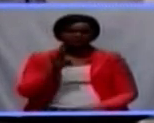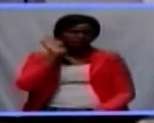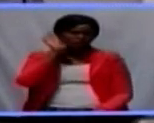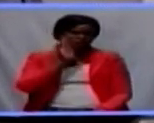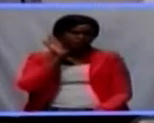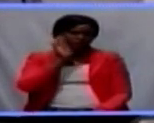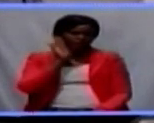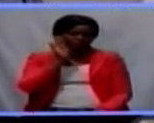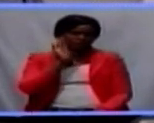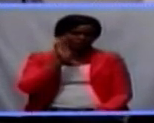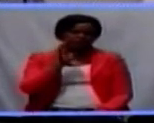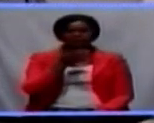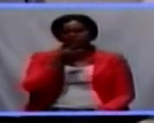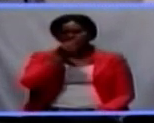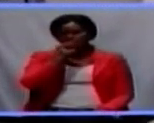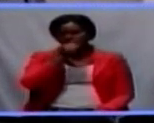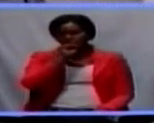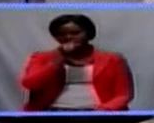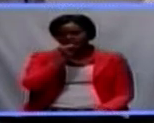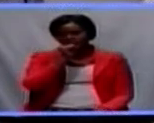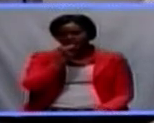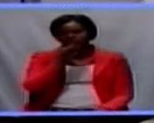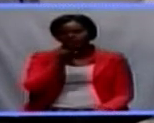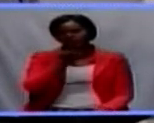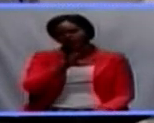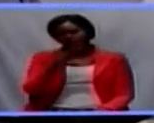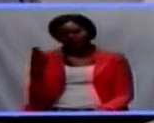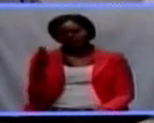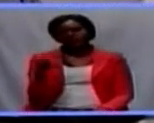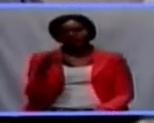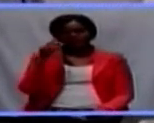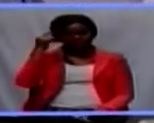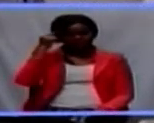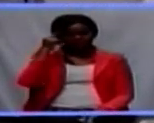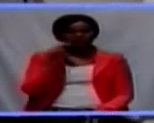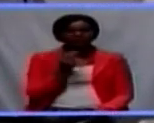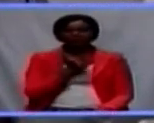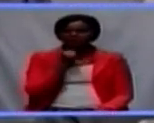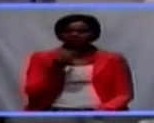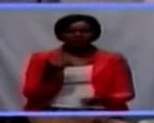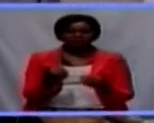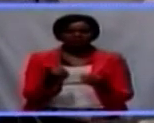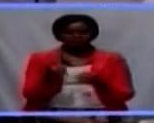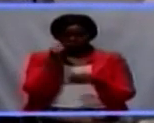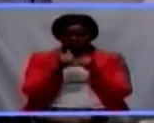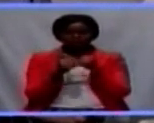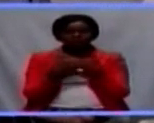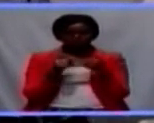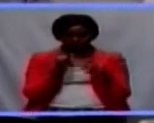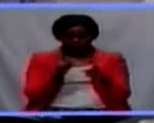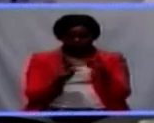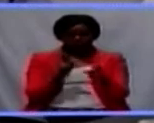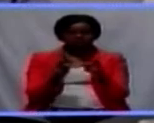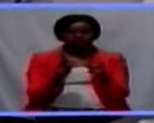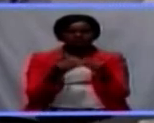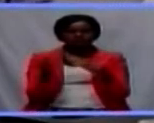alcoholic drinks. That would definitely be forfeited. We don't forfeit immediately because there's a process. Right. Yeah, there are